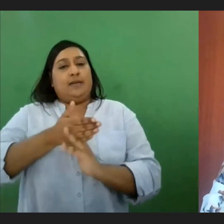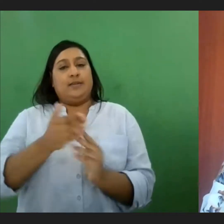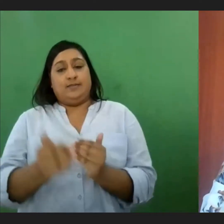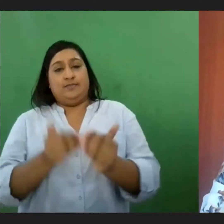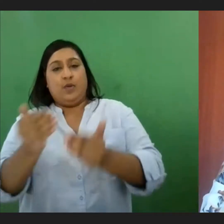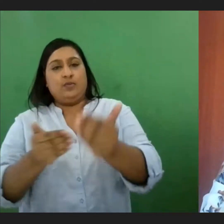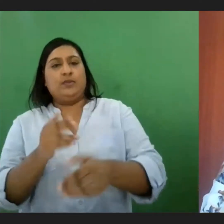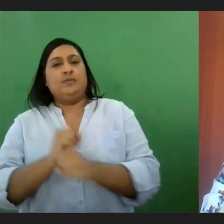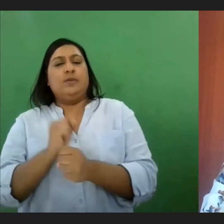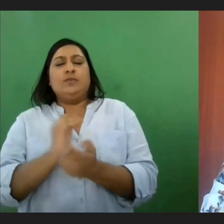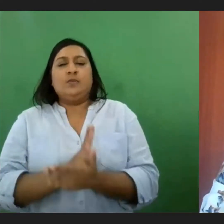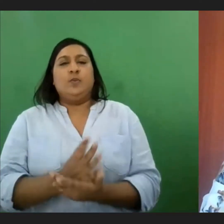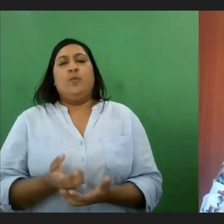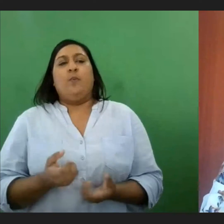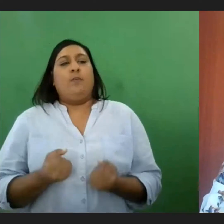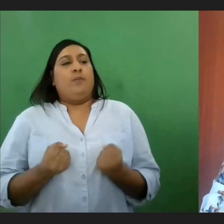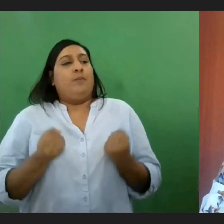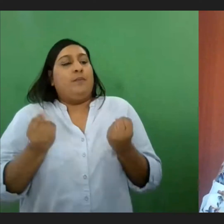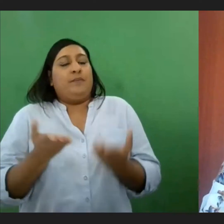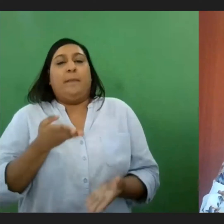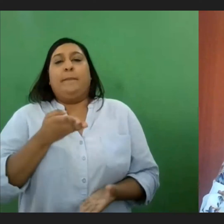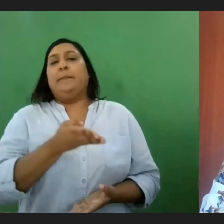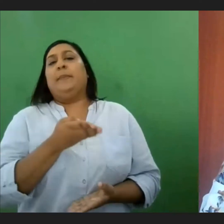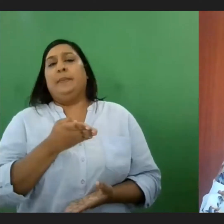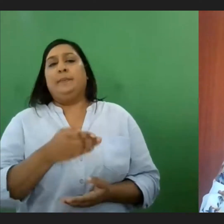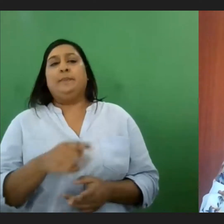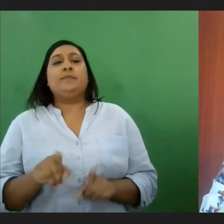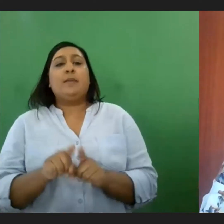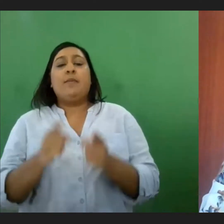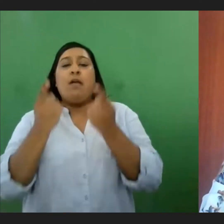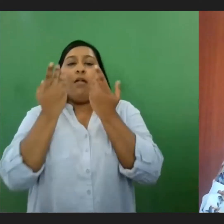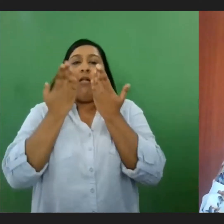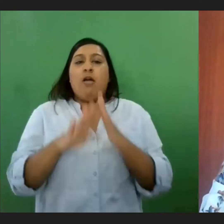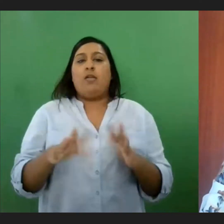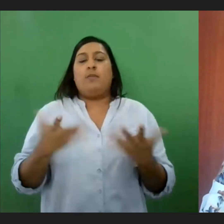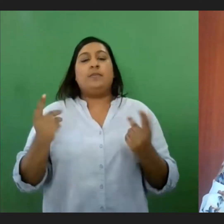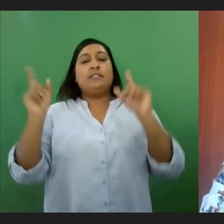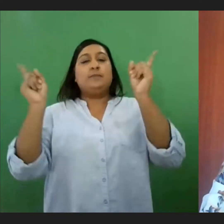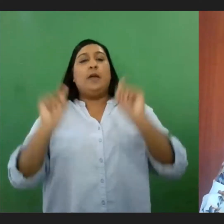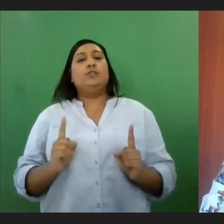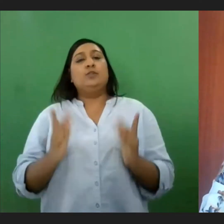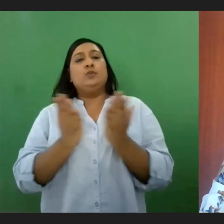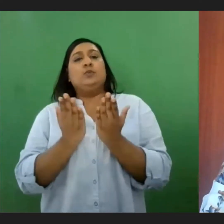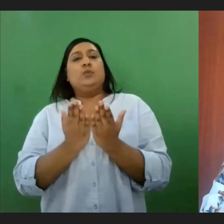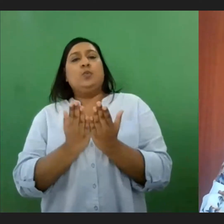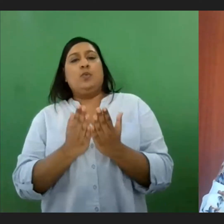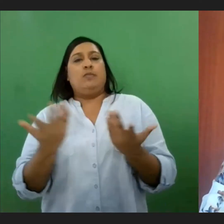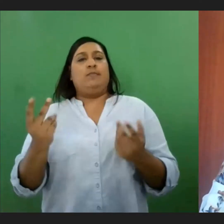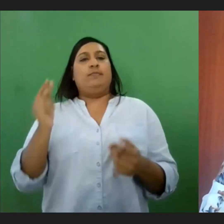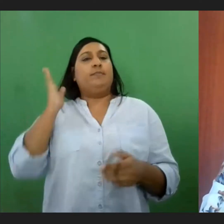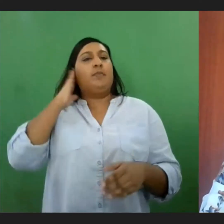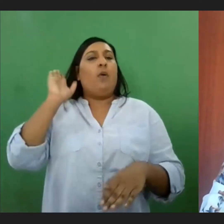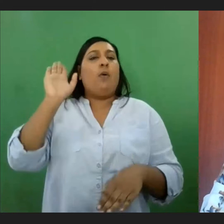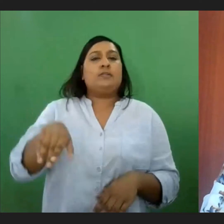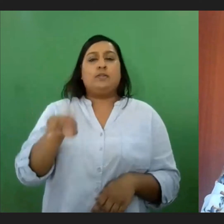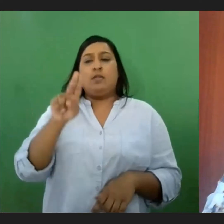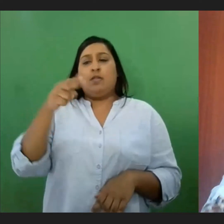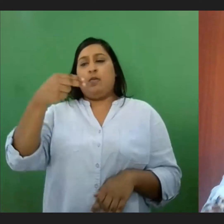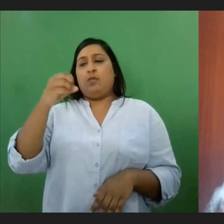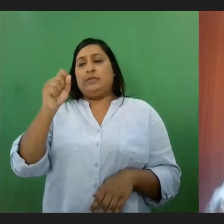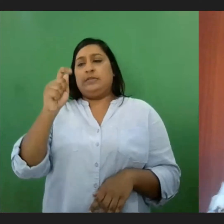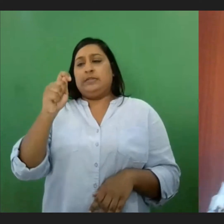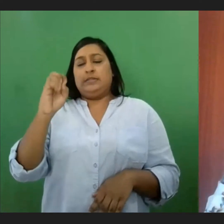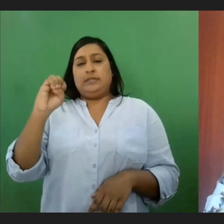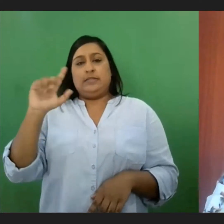provided. Safety of learners at special schools, including at hostels, must be